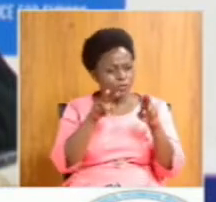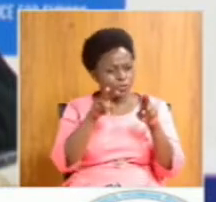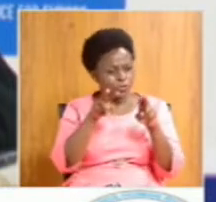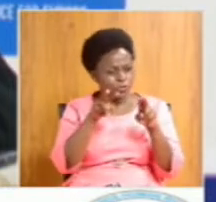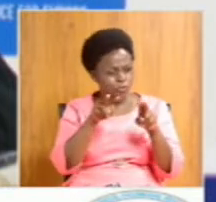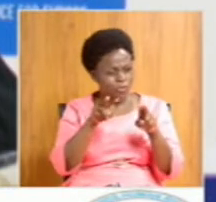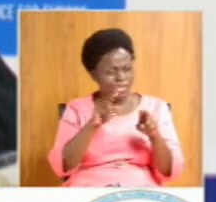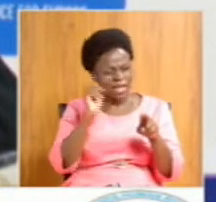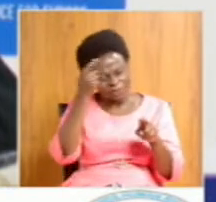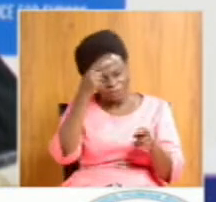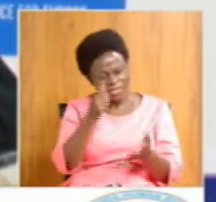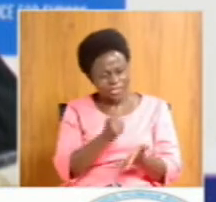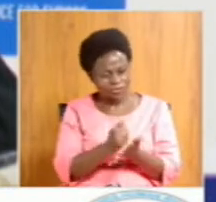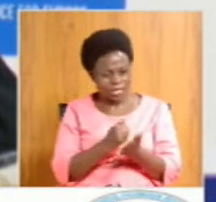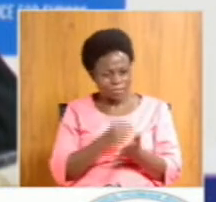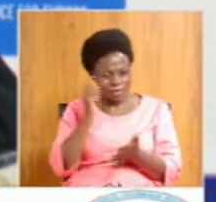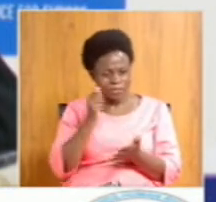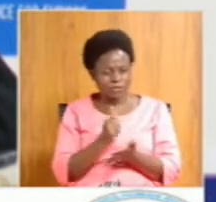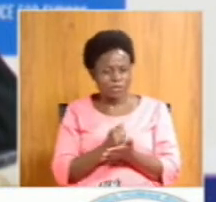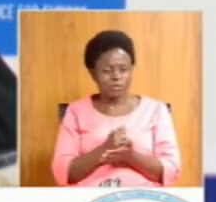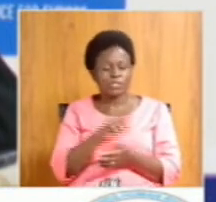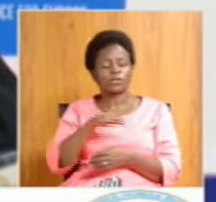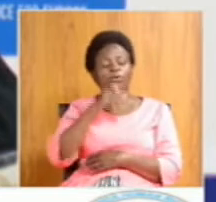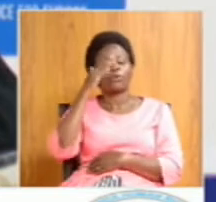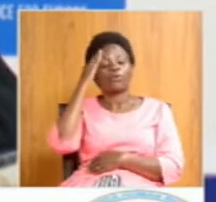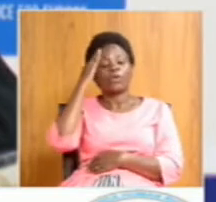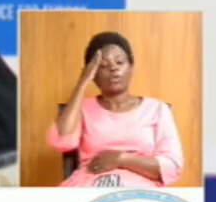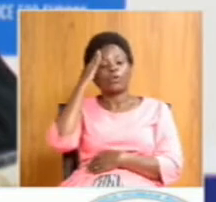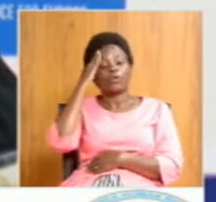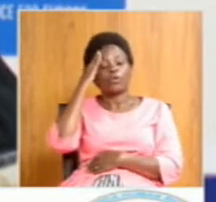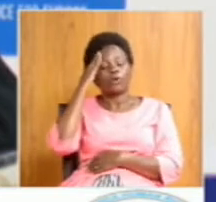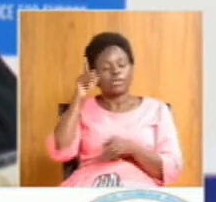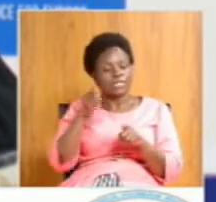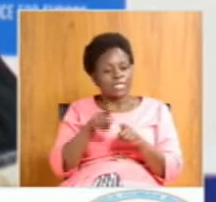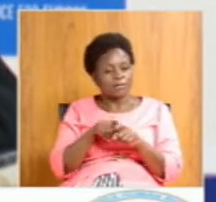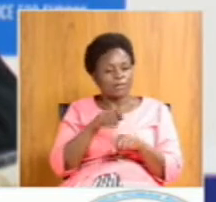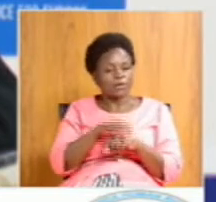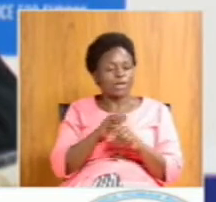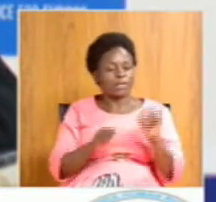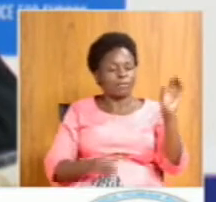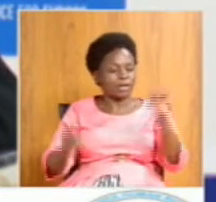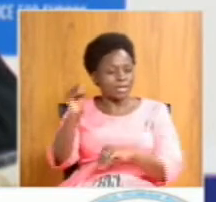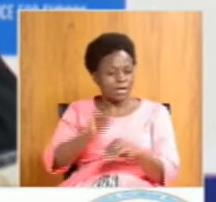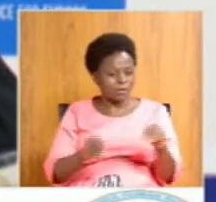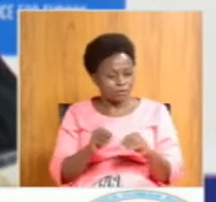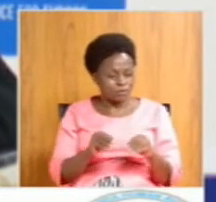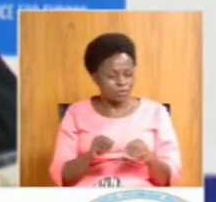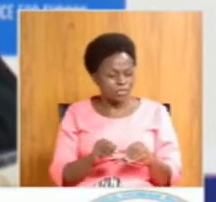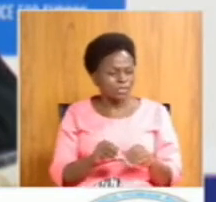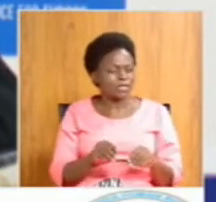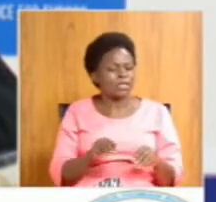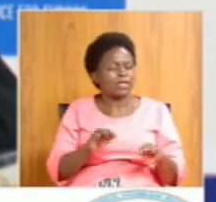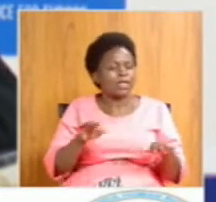or government at Yambi, so that we know that we also can make a contribution. How